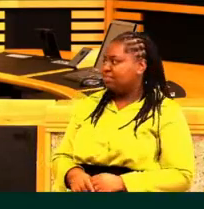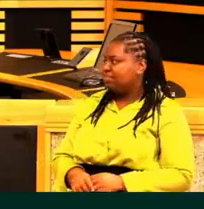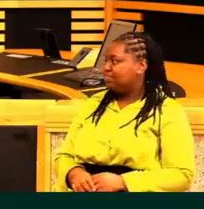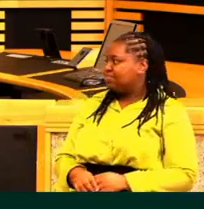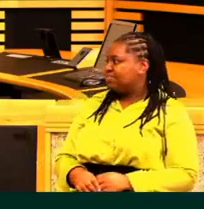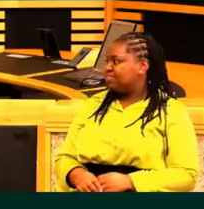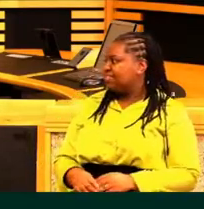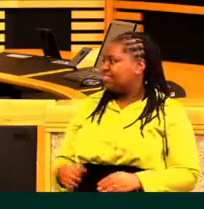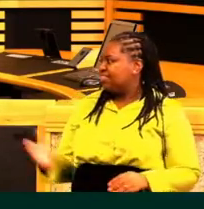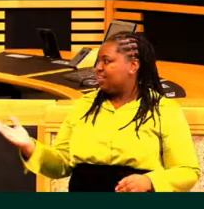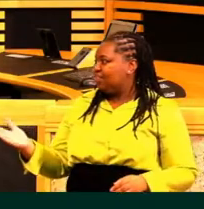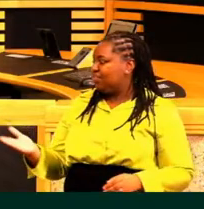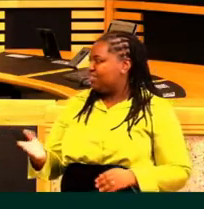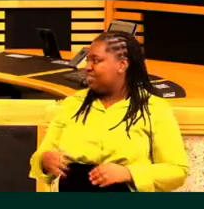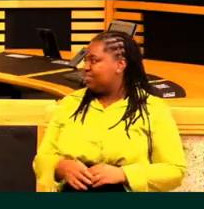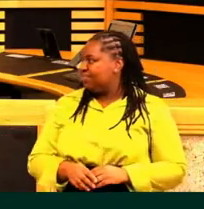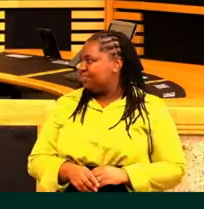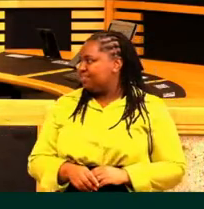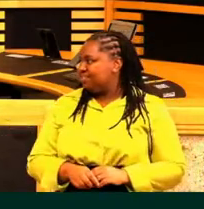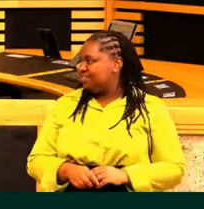over to you